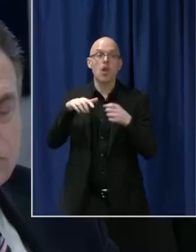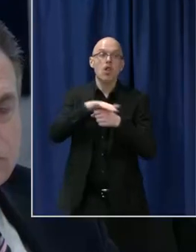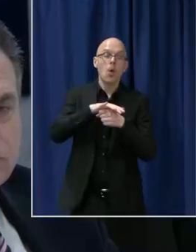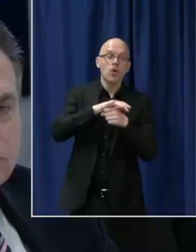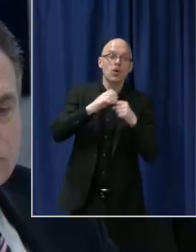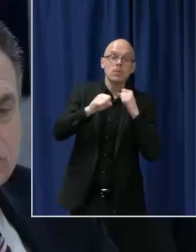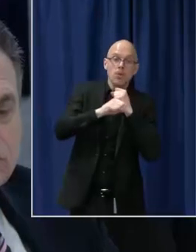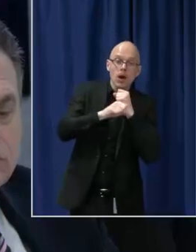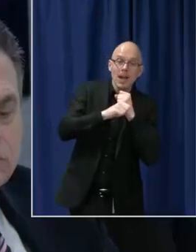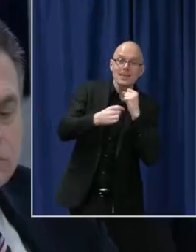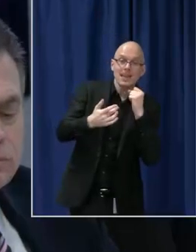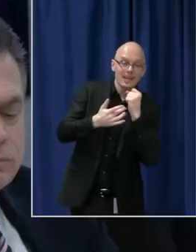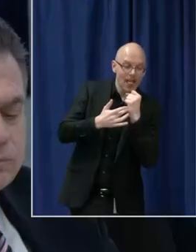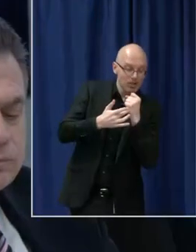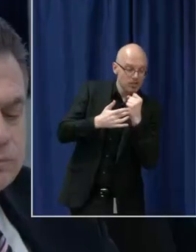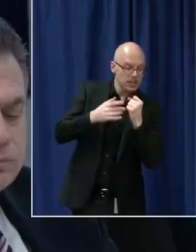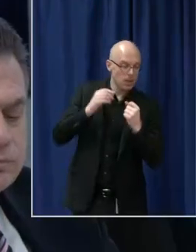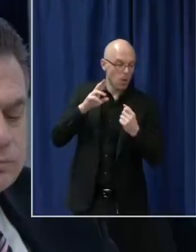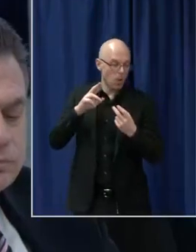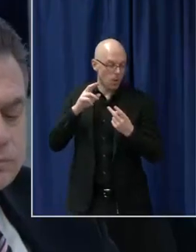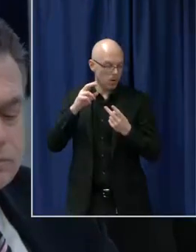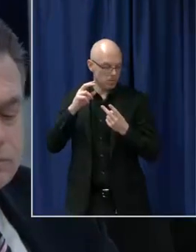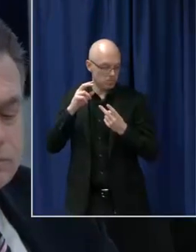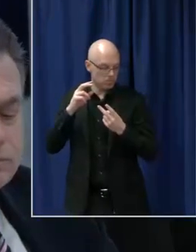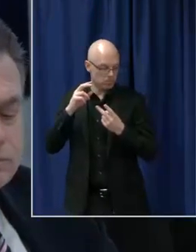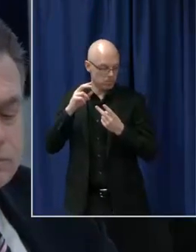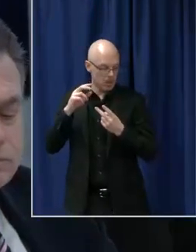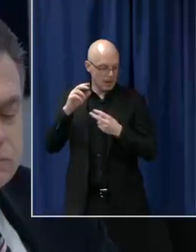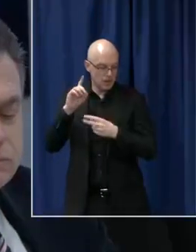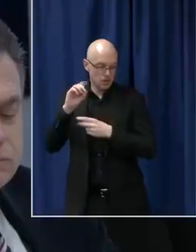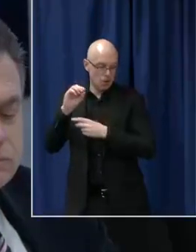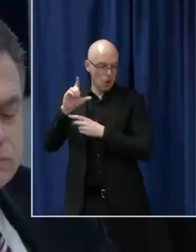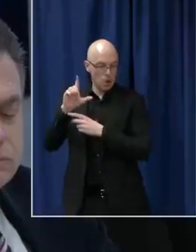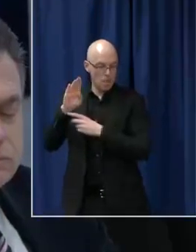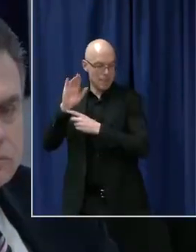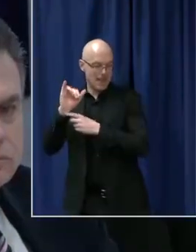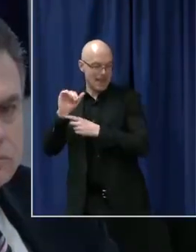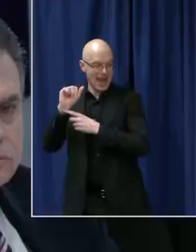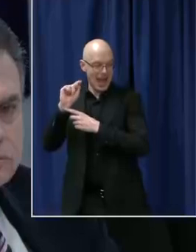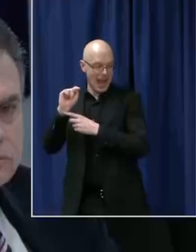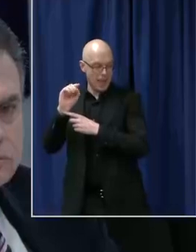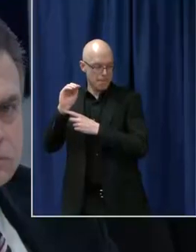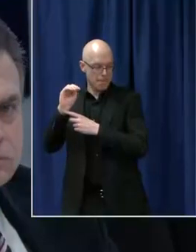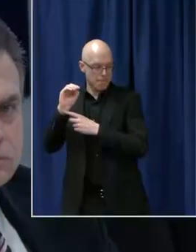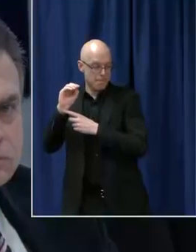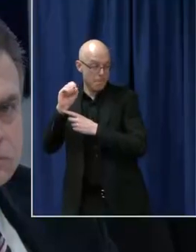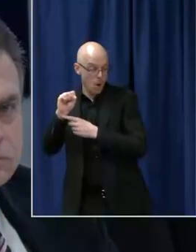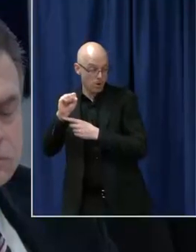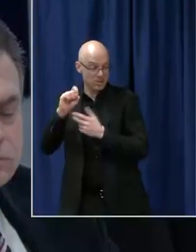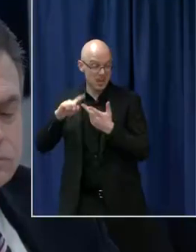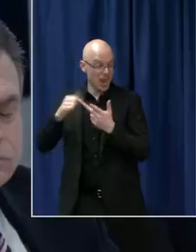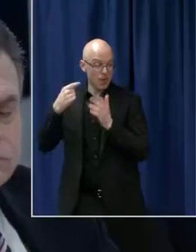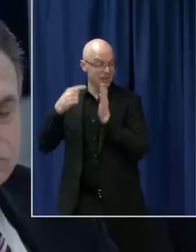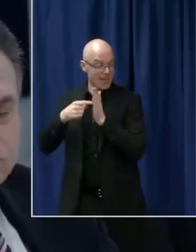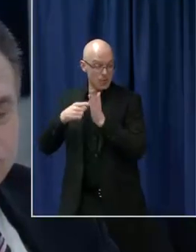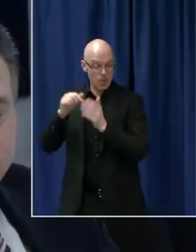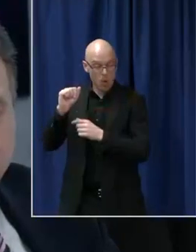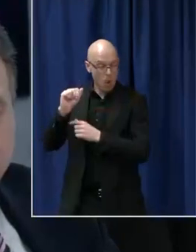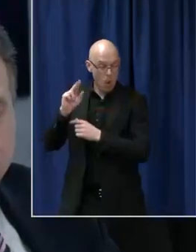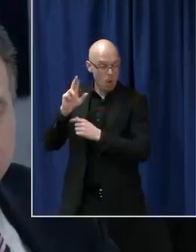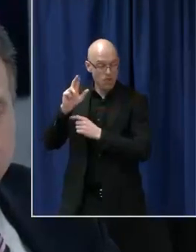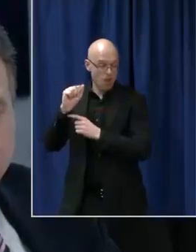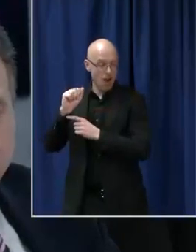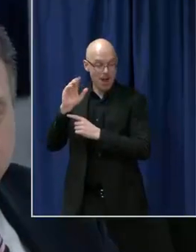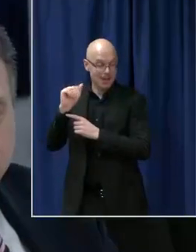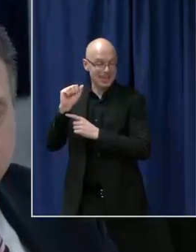technologies, like Bluetooth Public Broadcast Profile and Auracast, where wider access to